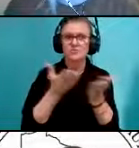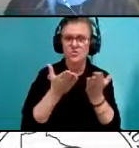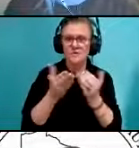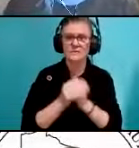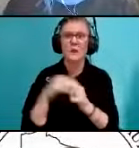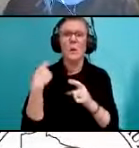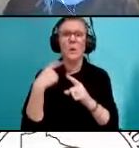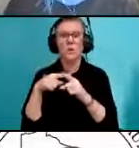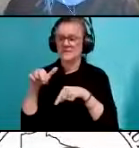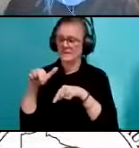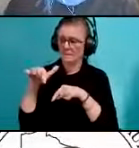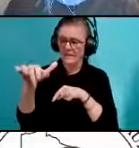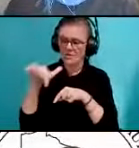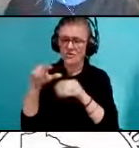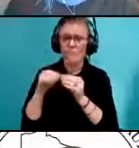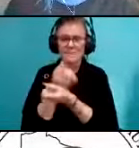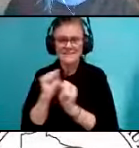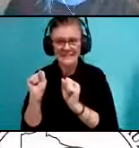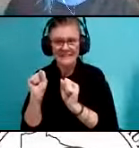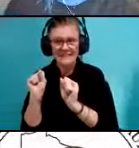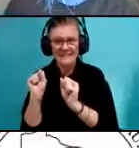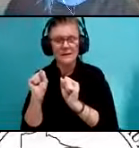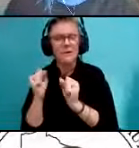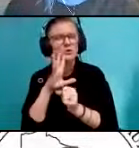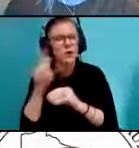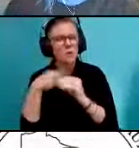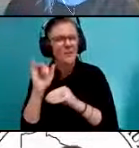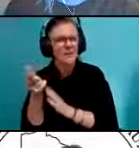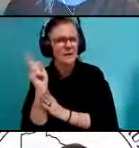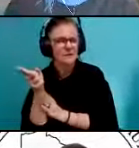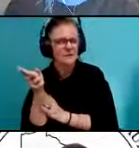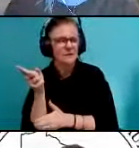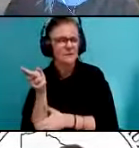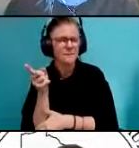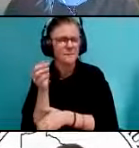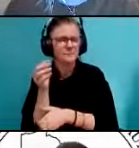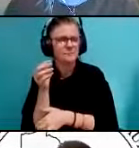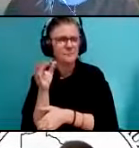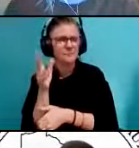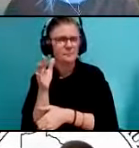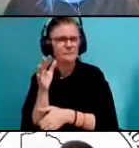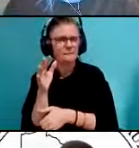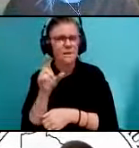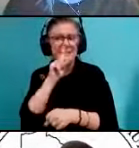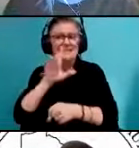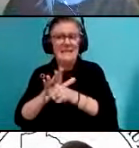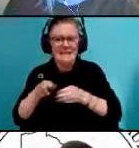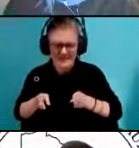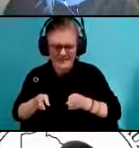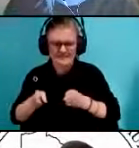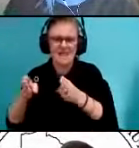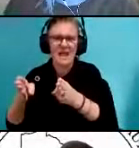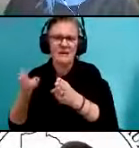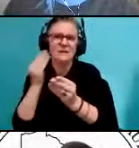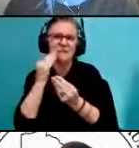safety enhancements near the stations, and we'll talk a little bit about those when we look at some of the dedicated lane information that we